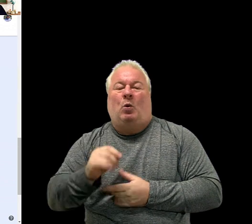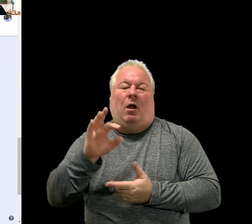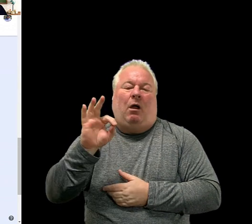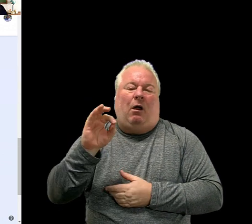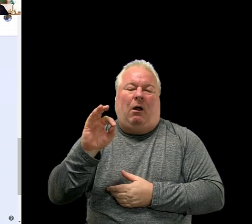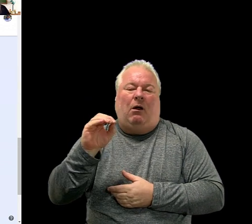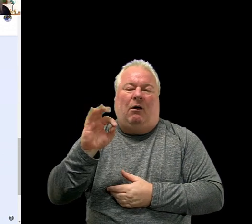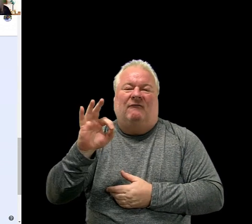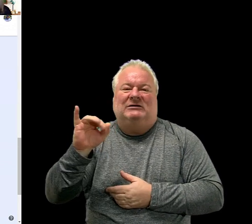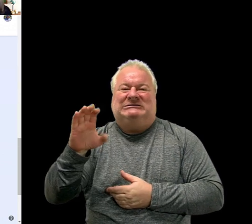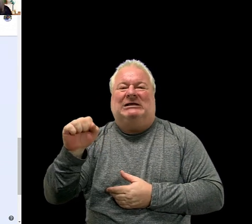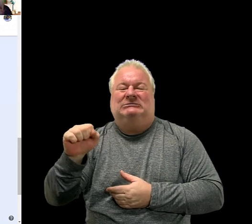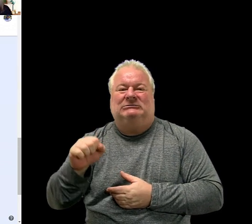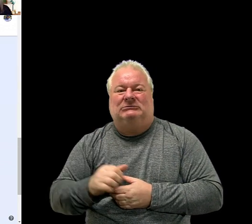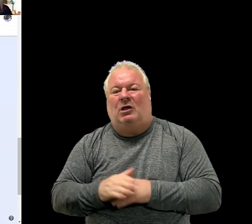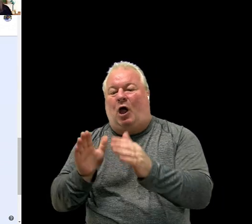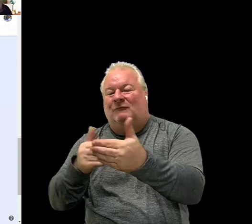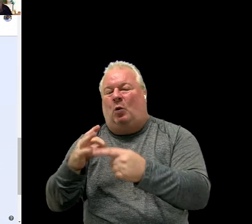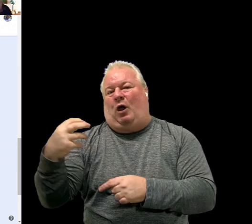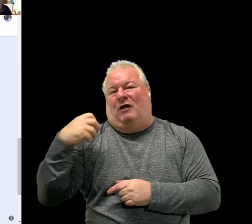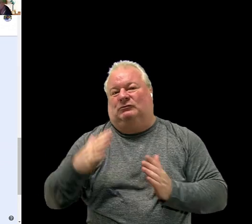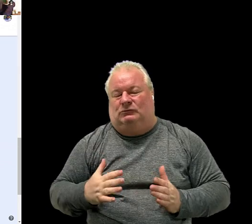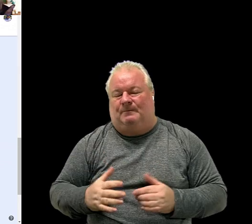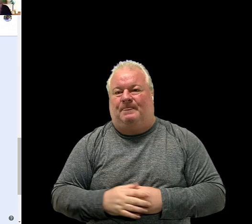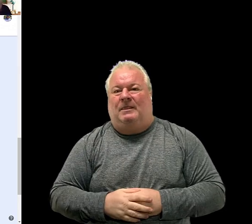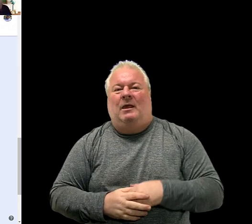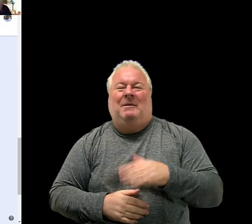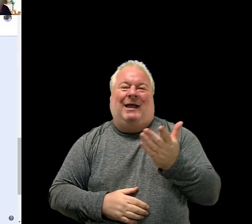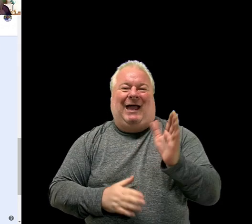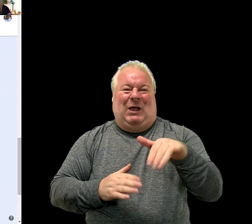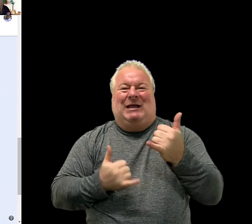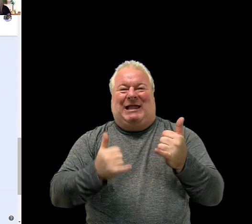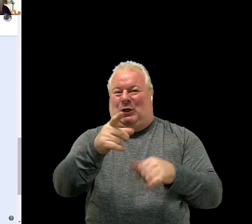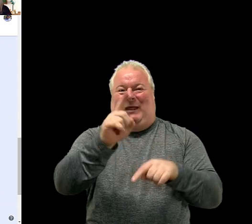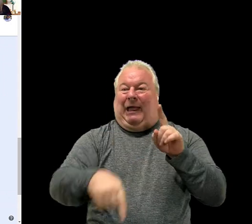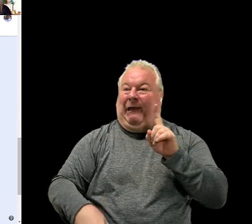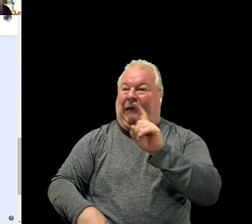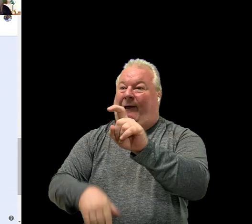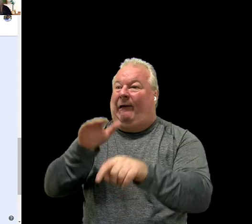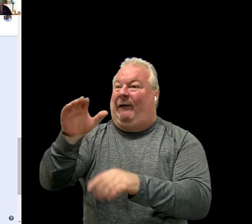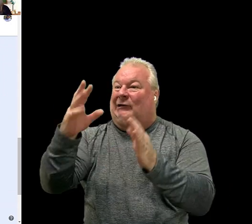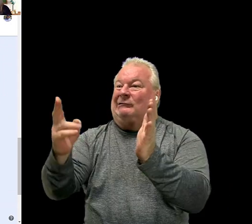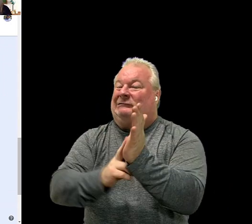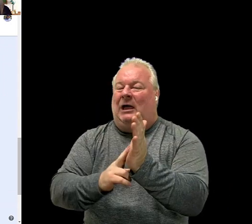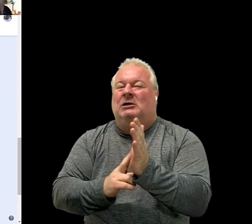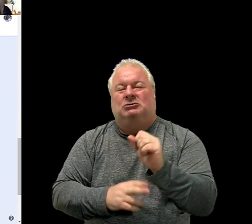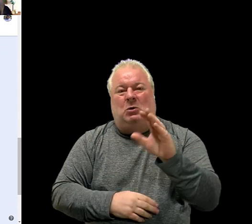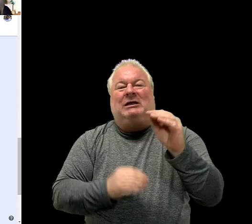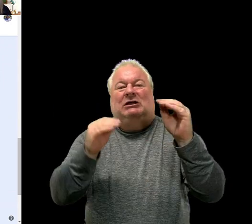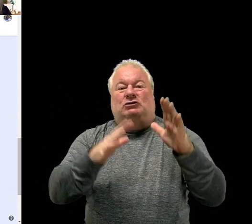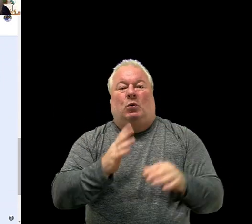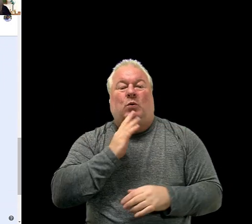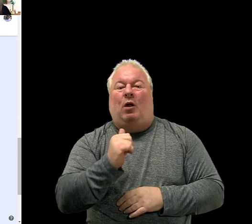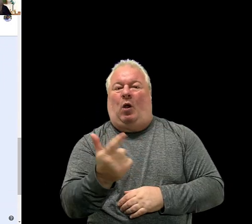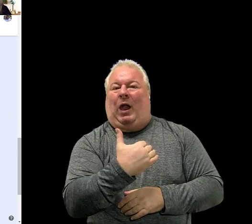this year, obviously, we can't have you go and ask your teacher to sign. And so your teachers